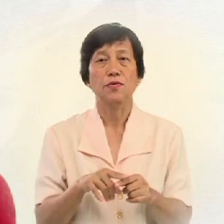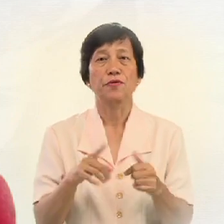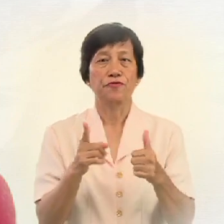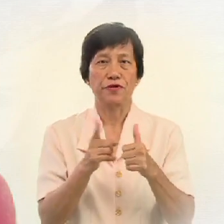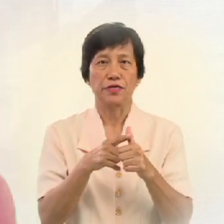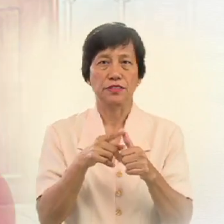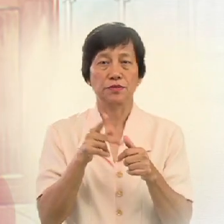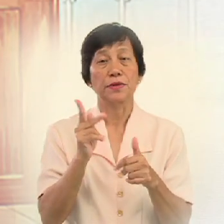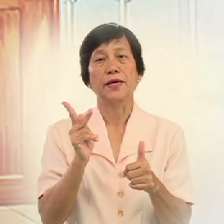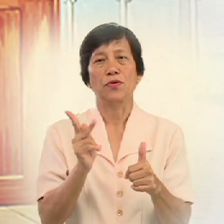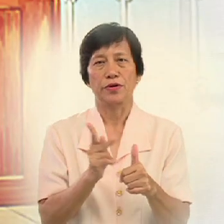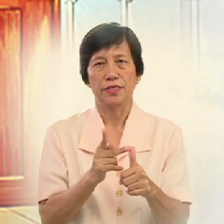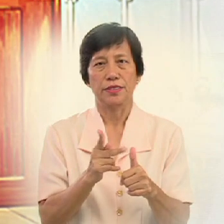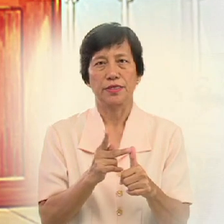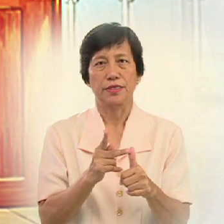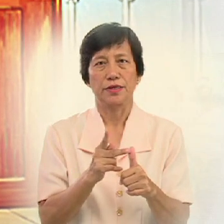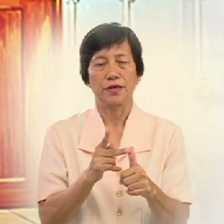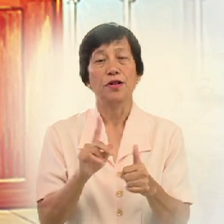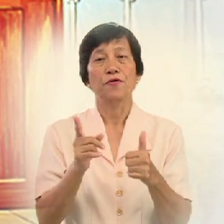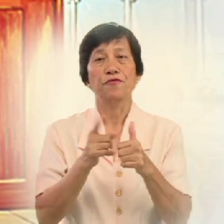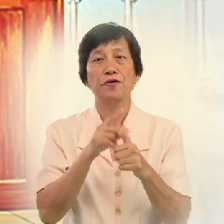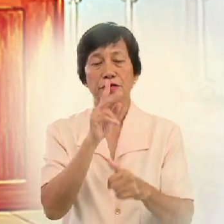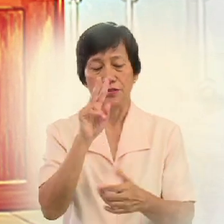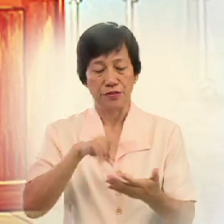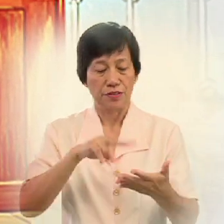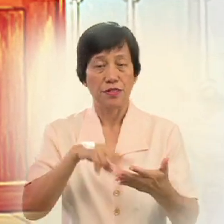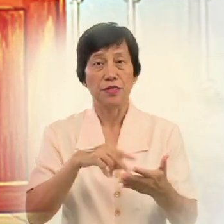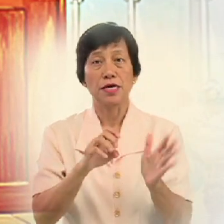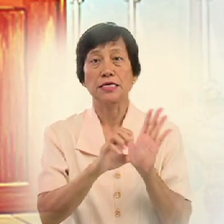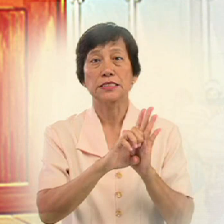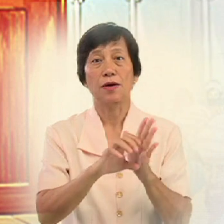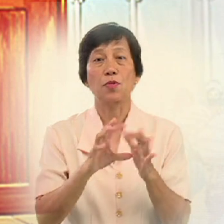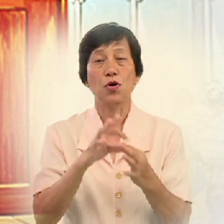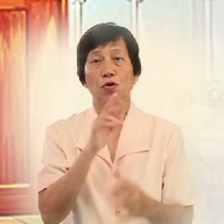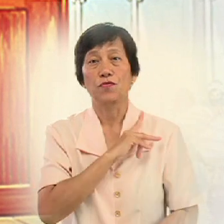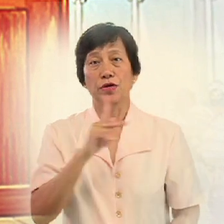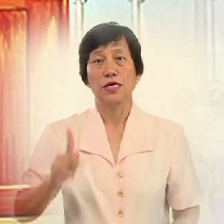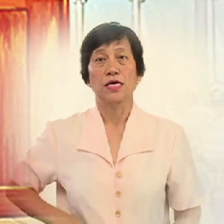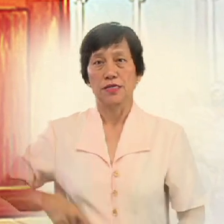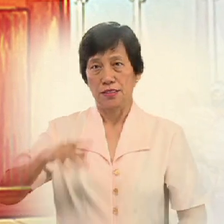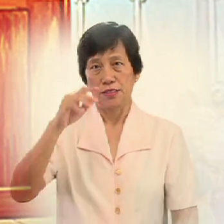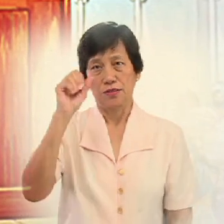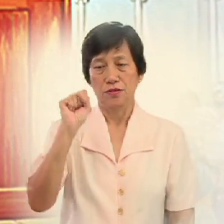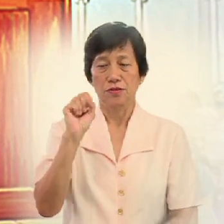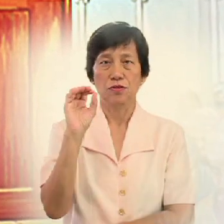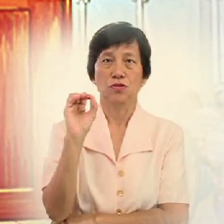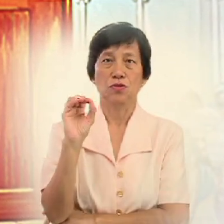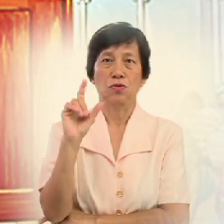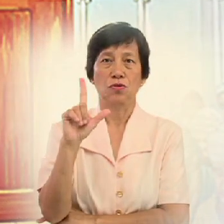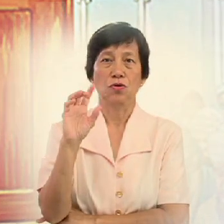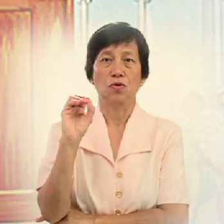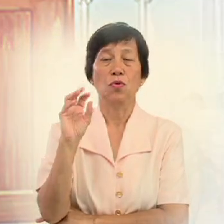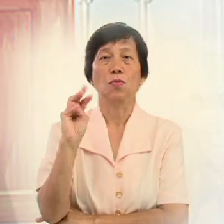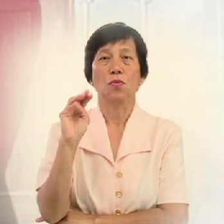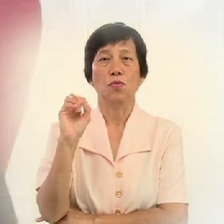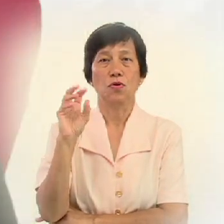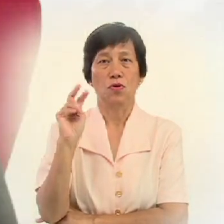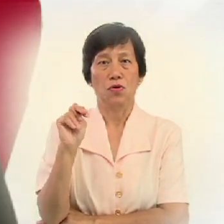reading, the example of King Solomon is presented to